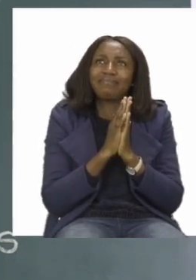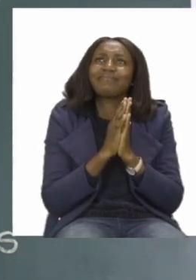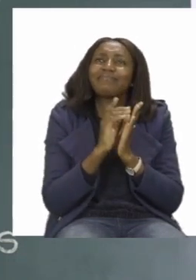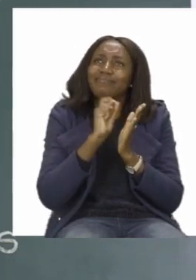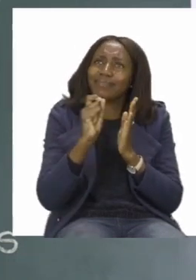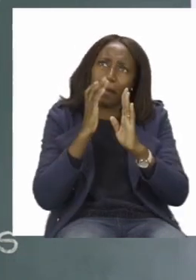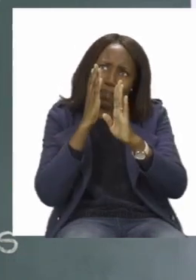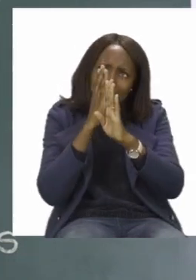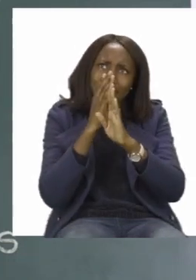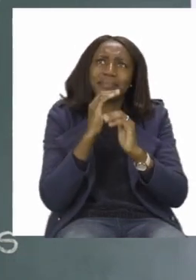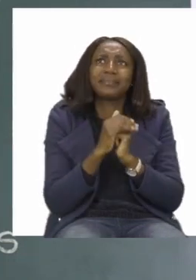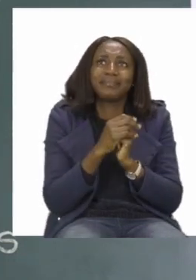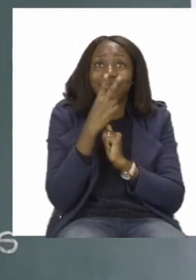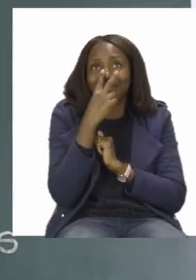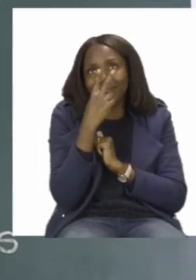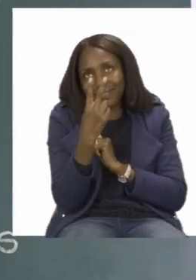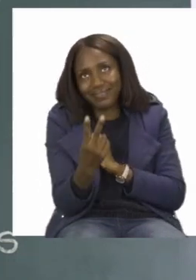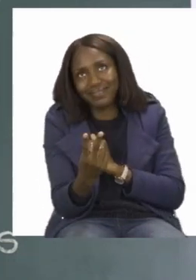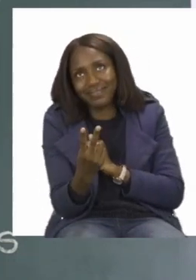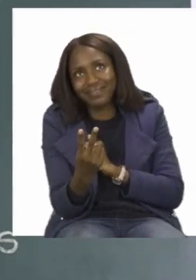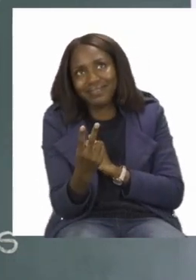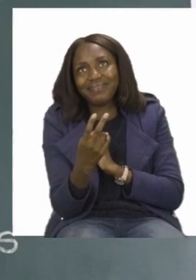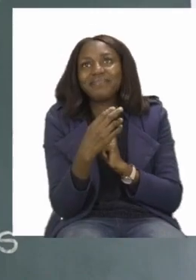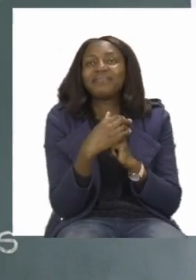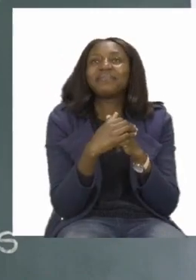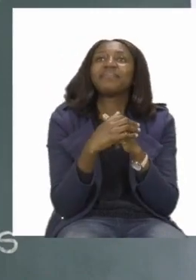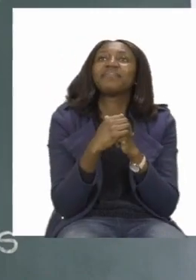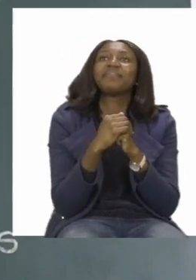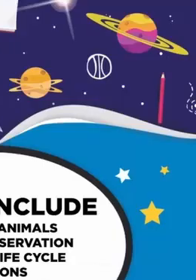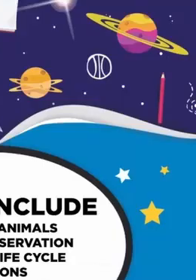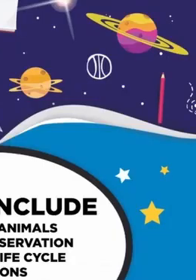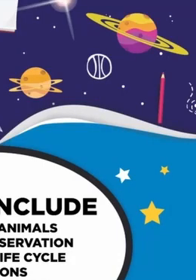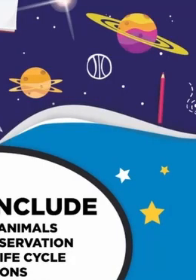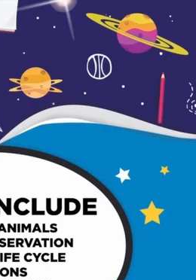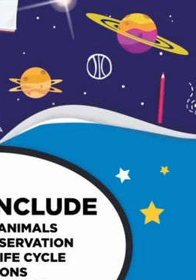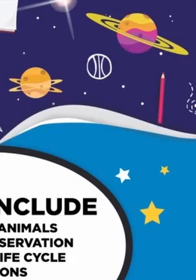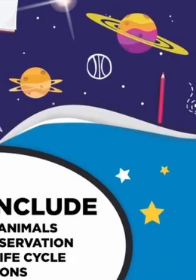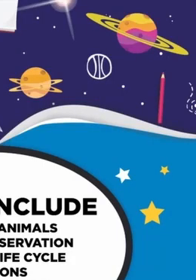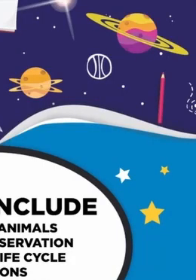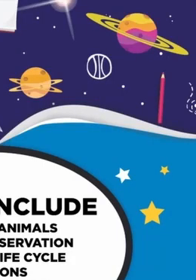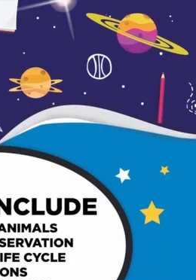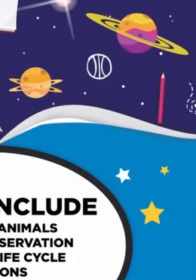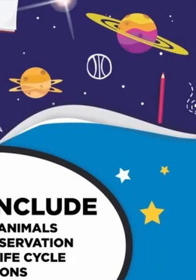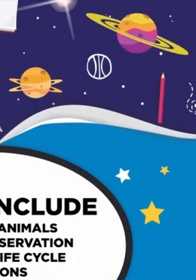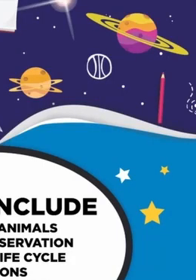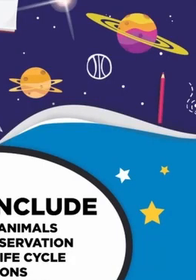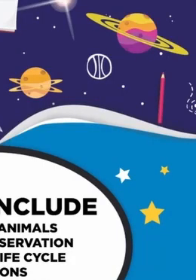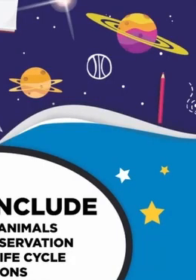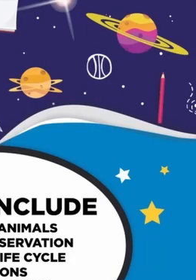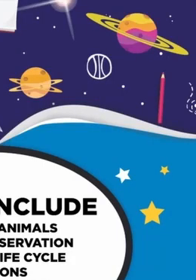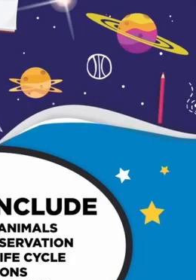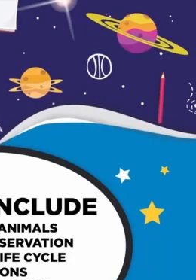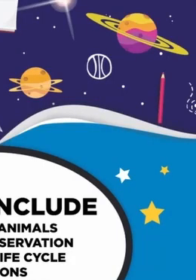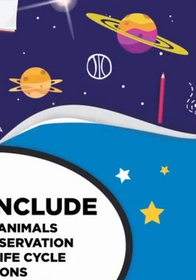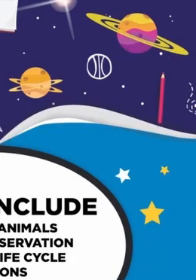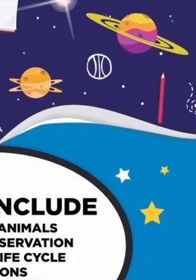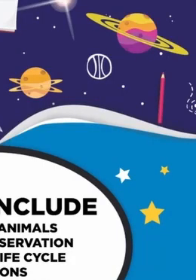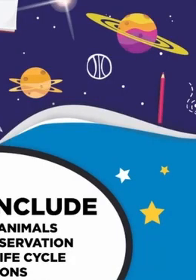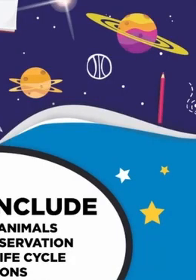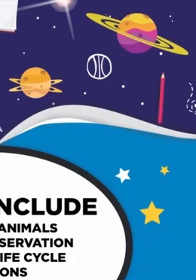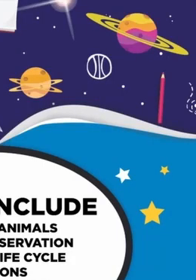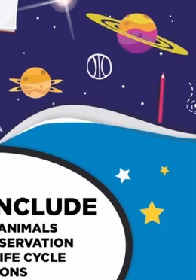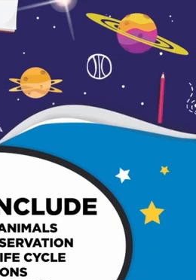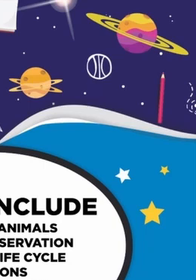sense. I'll see you when you're done after the advert break. Do you have children in the age range of 5 to 6 years and want